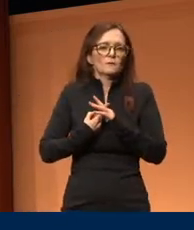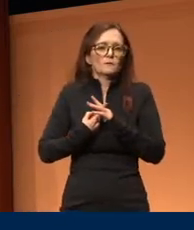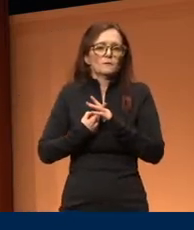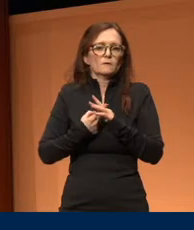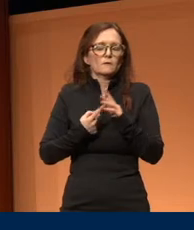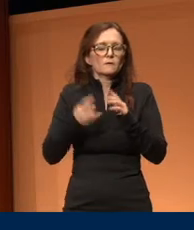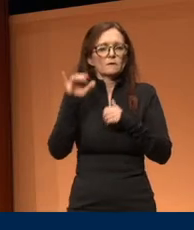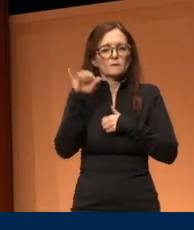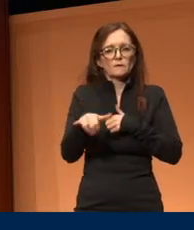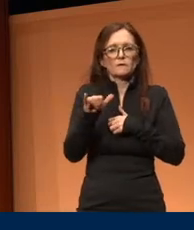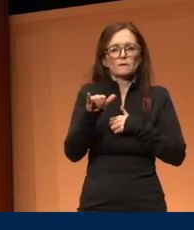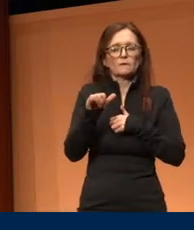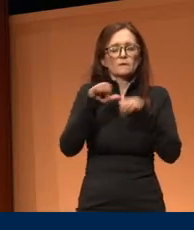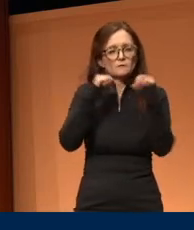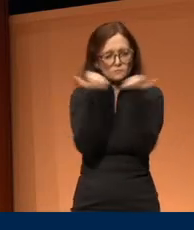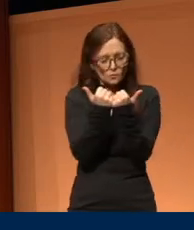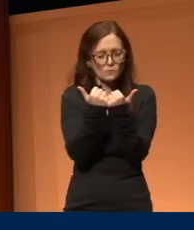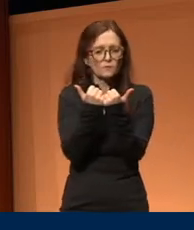the Association of the